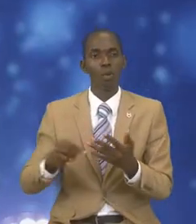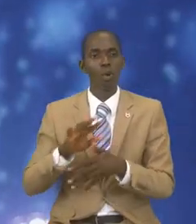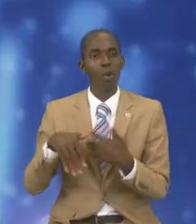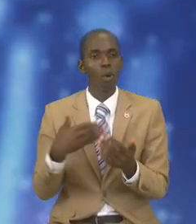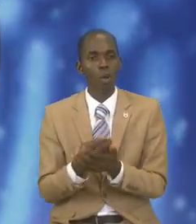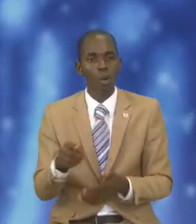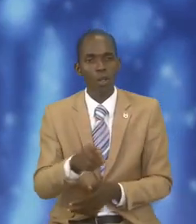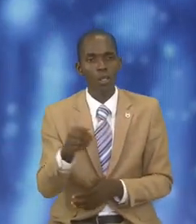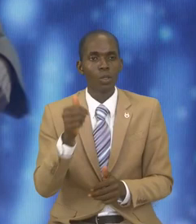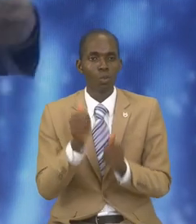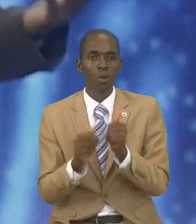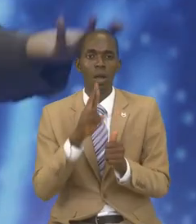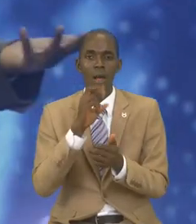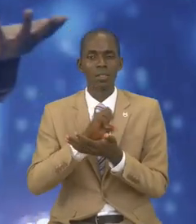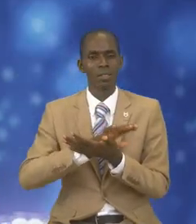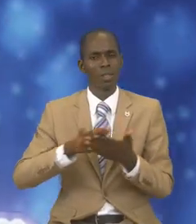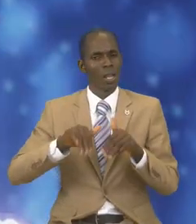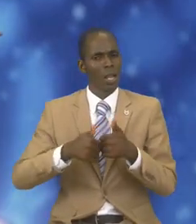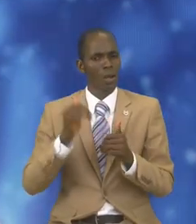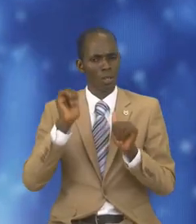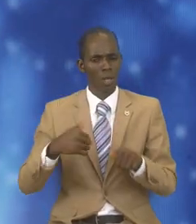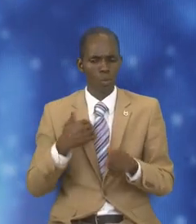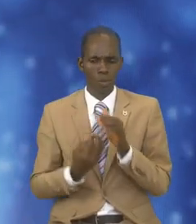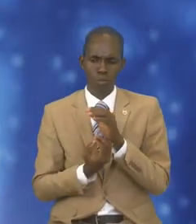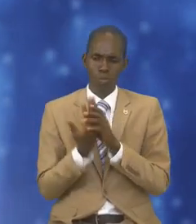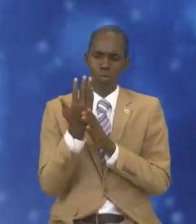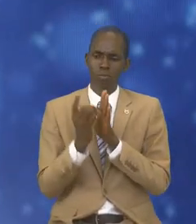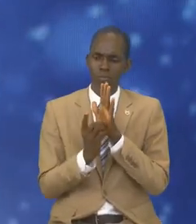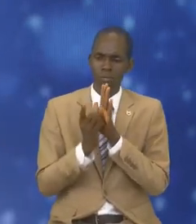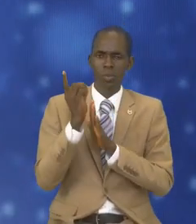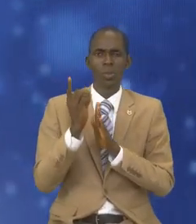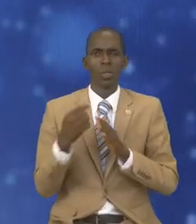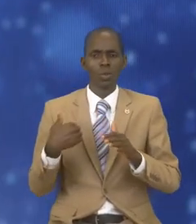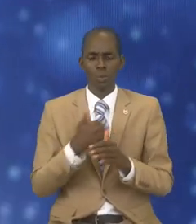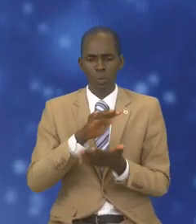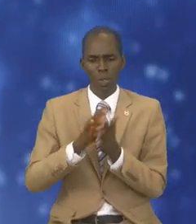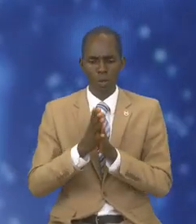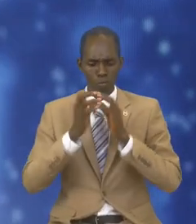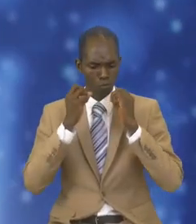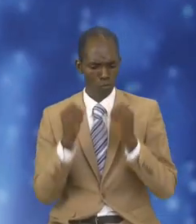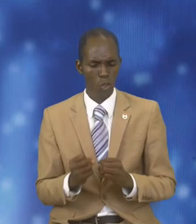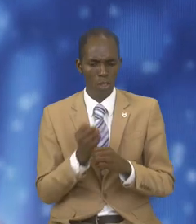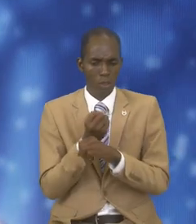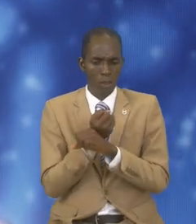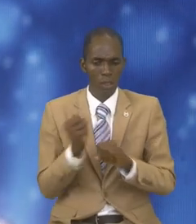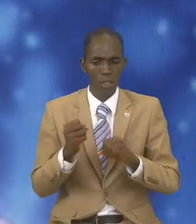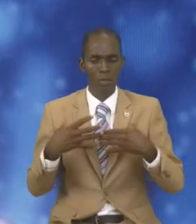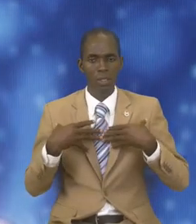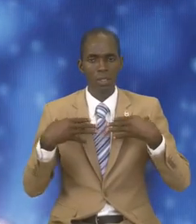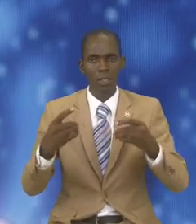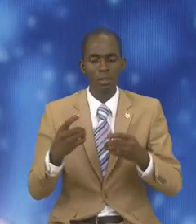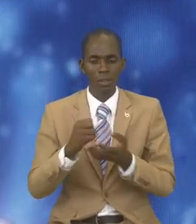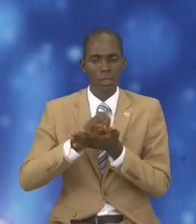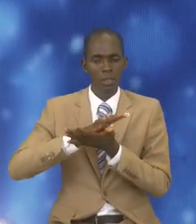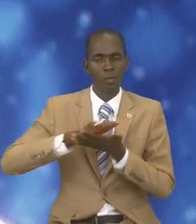are sanctified. How do we grow? How do we develop? How do we become steadfast? Saved, healed,